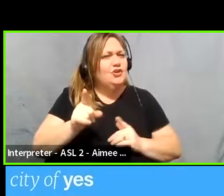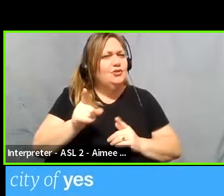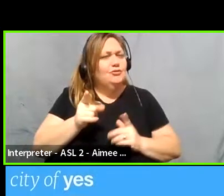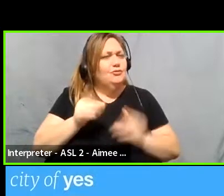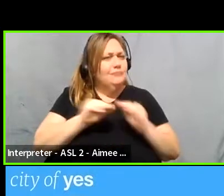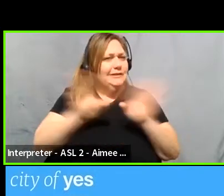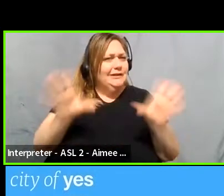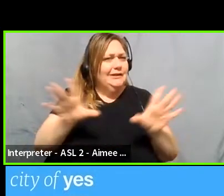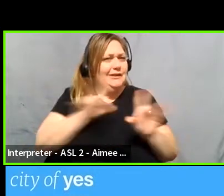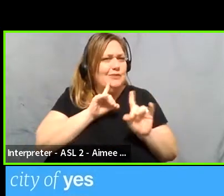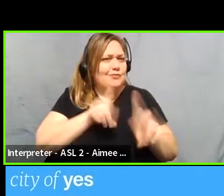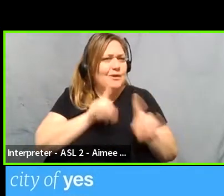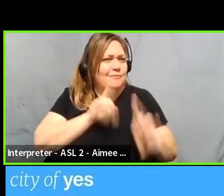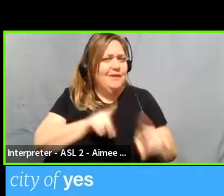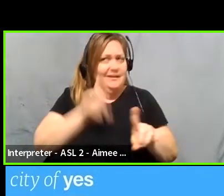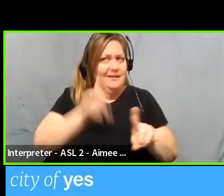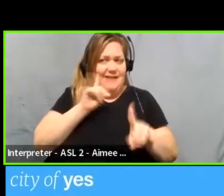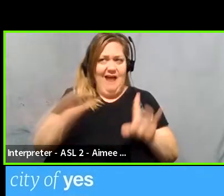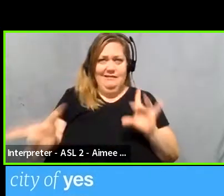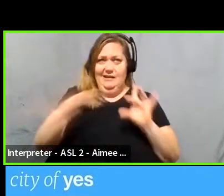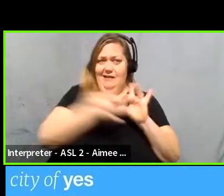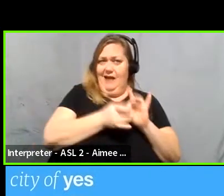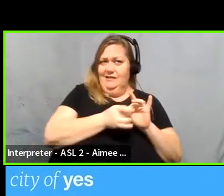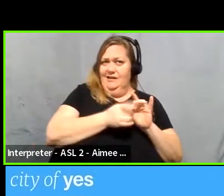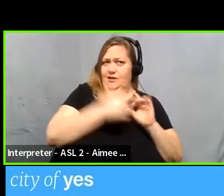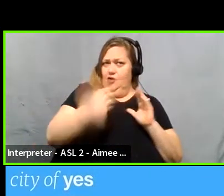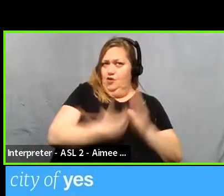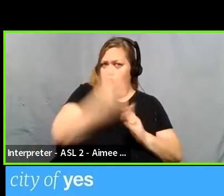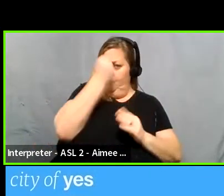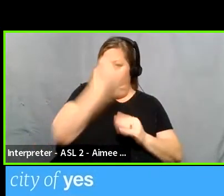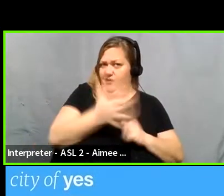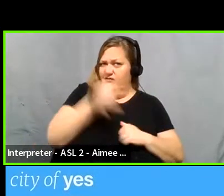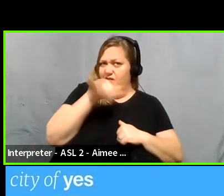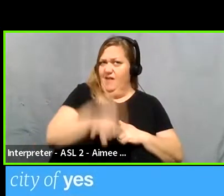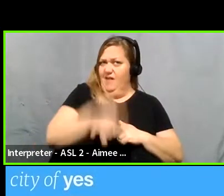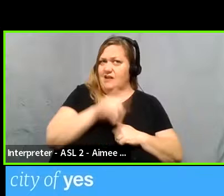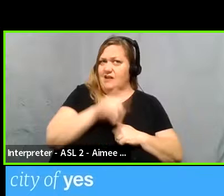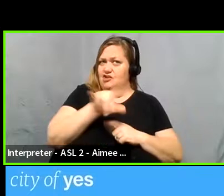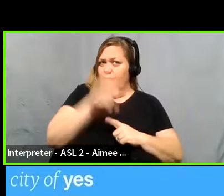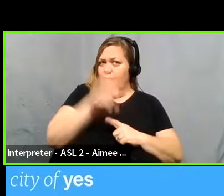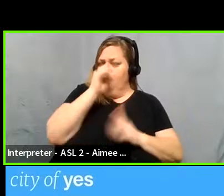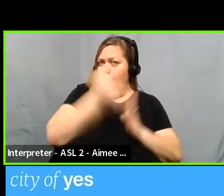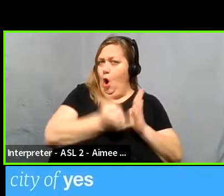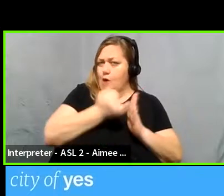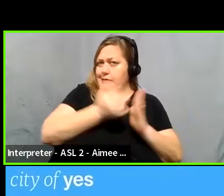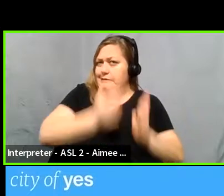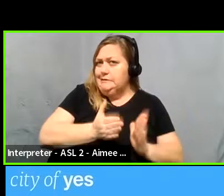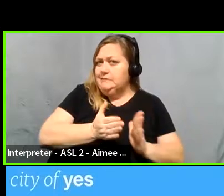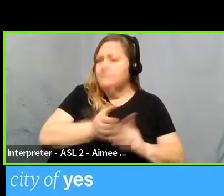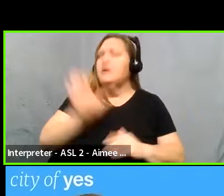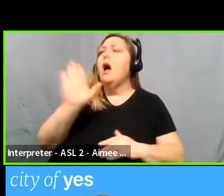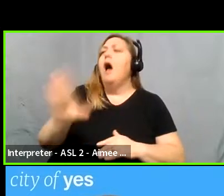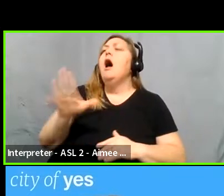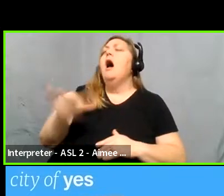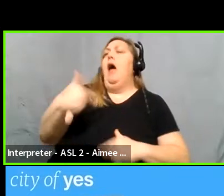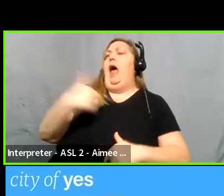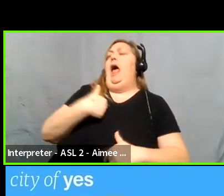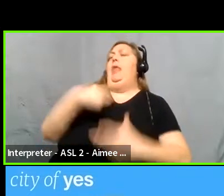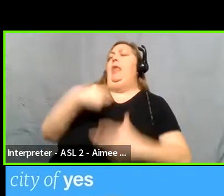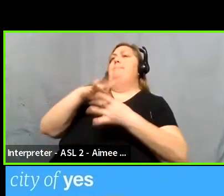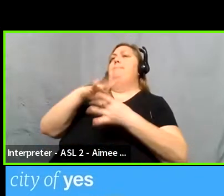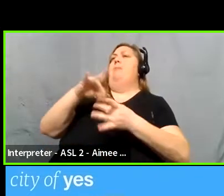is that also connected to what I previously asked or was there something in addition? I had just mentioned them, Susan, um, because,